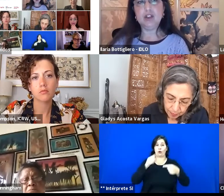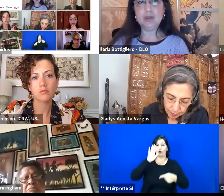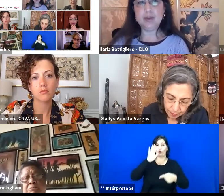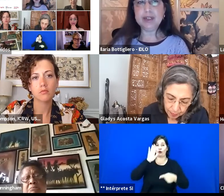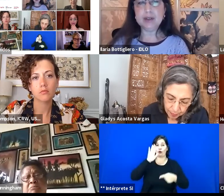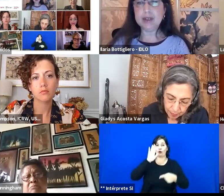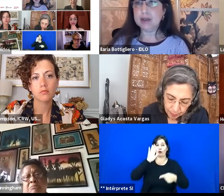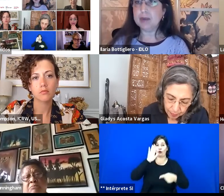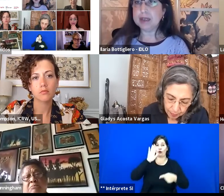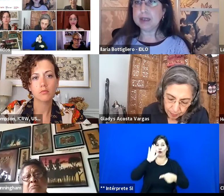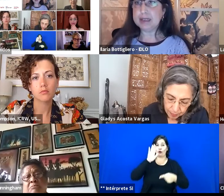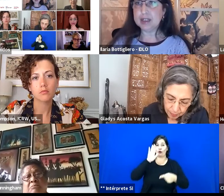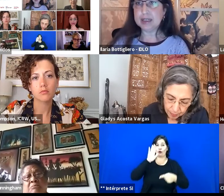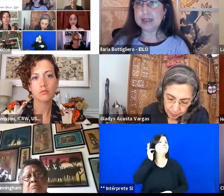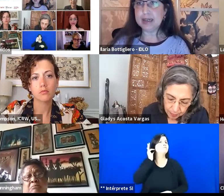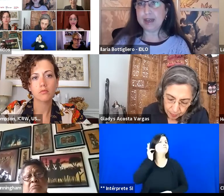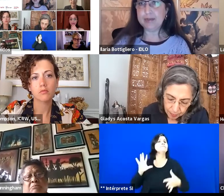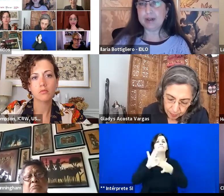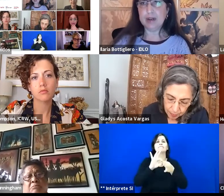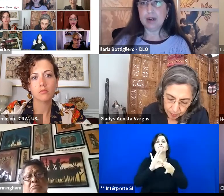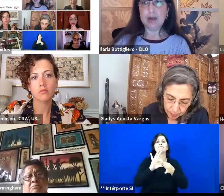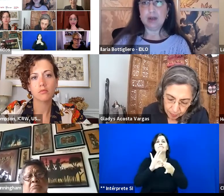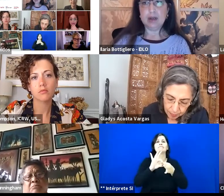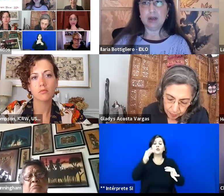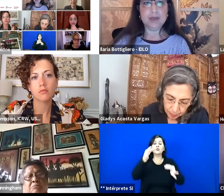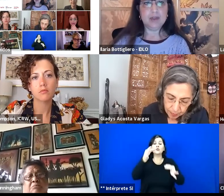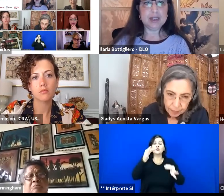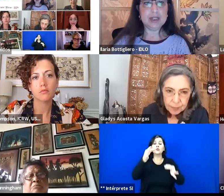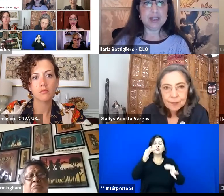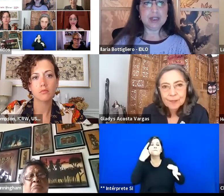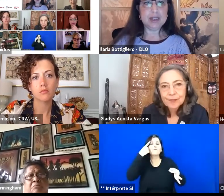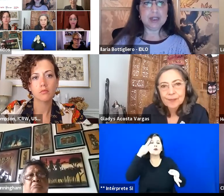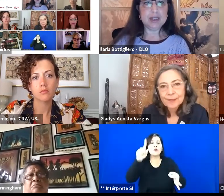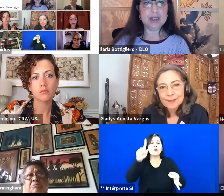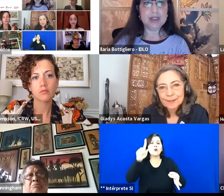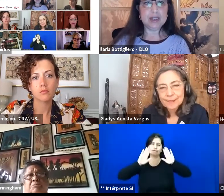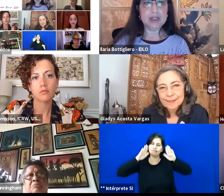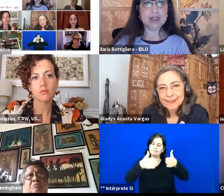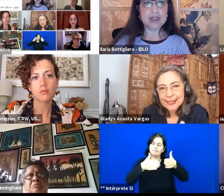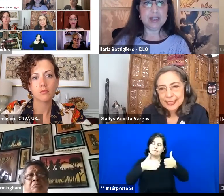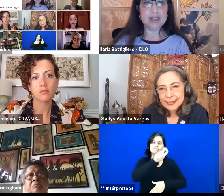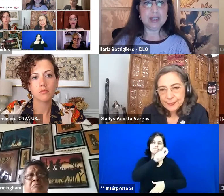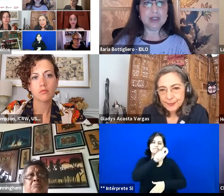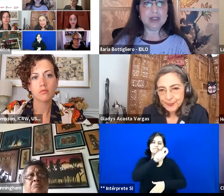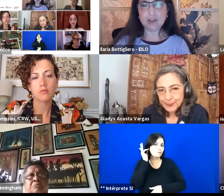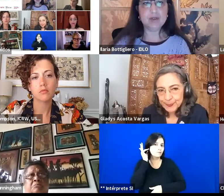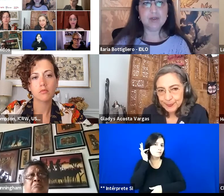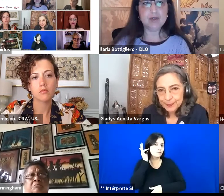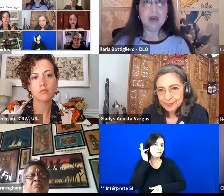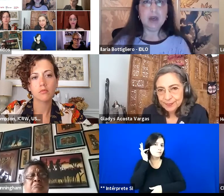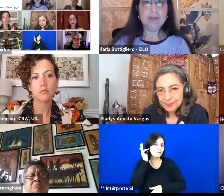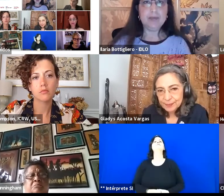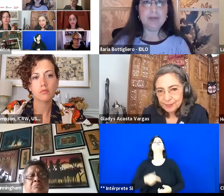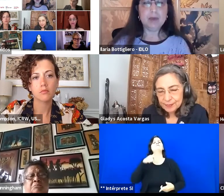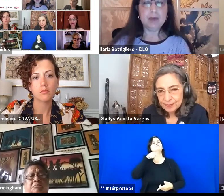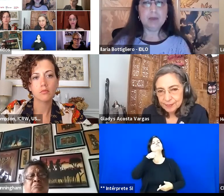the social, political, and economic conditions that favor justice for women and make justice